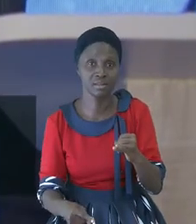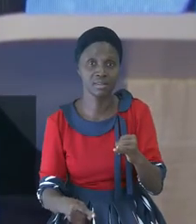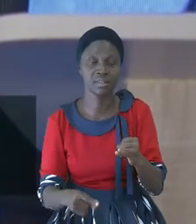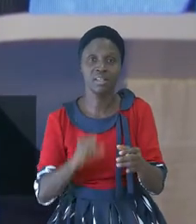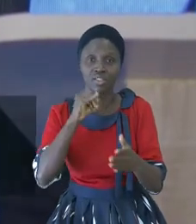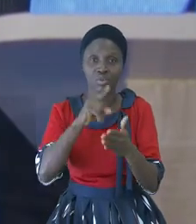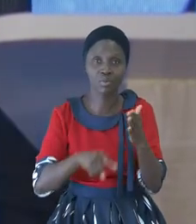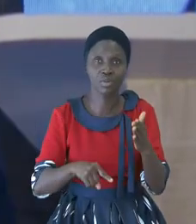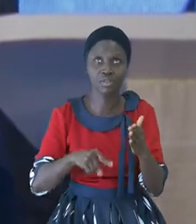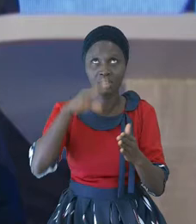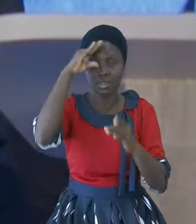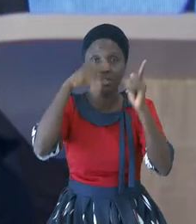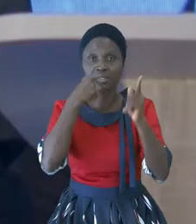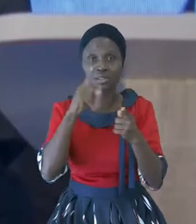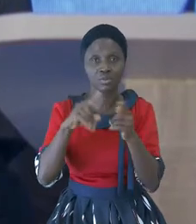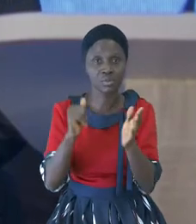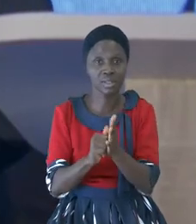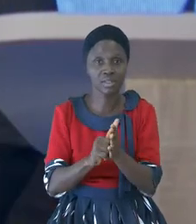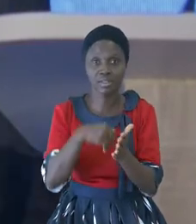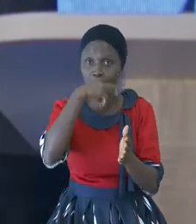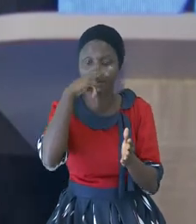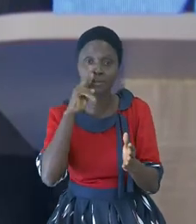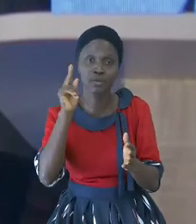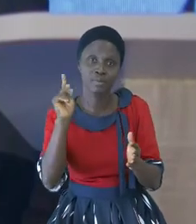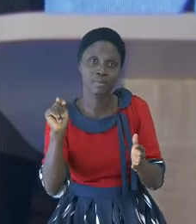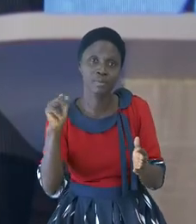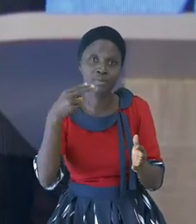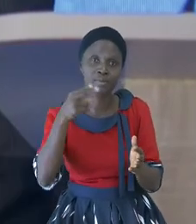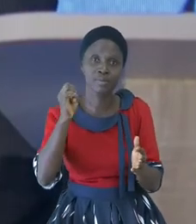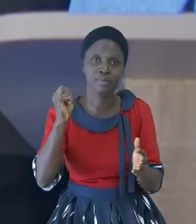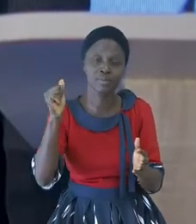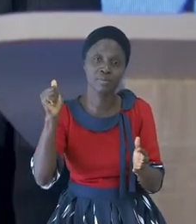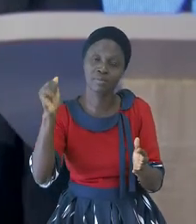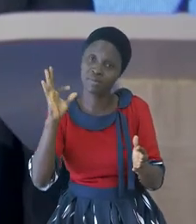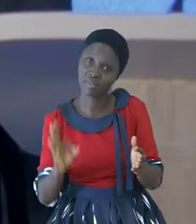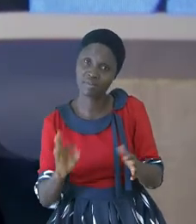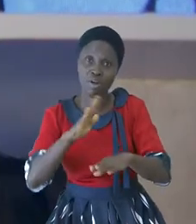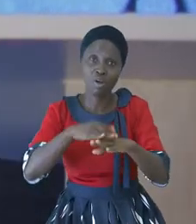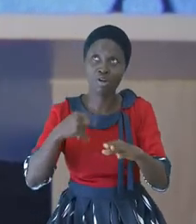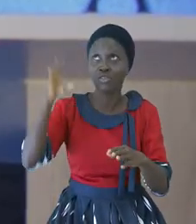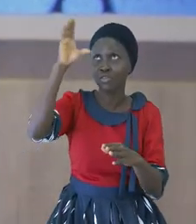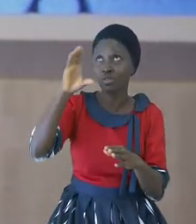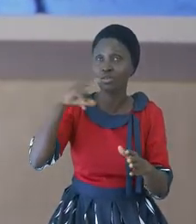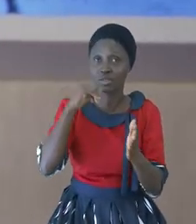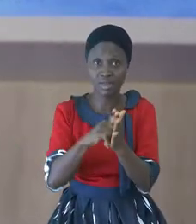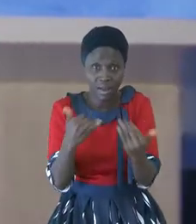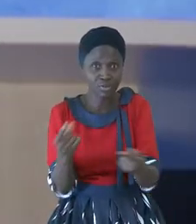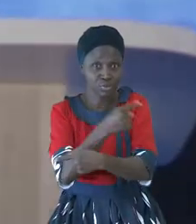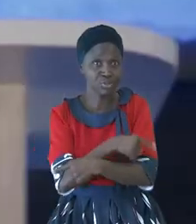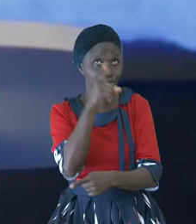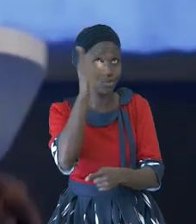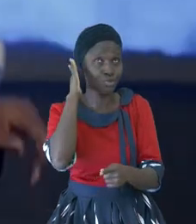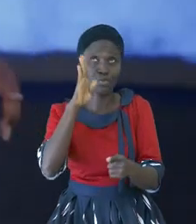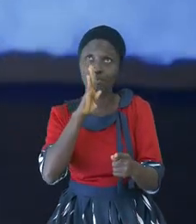that thief on the cross and said, today thou shalt be with me in paradise. As you are about to